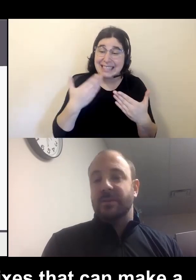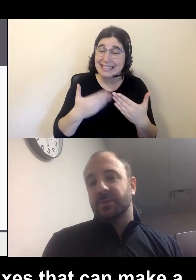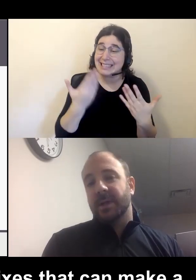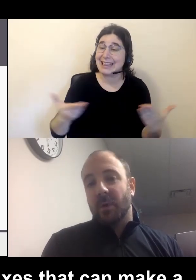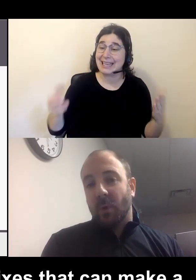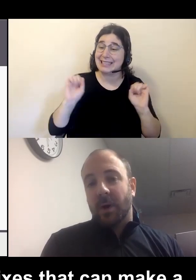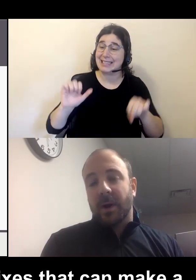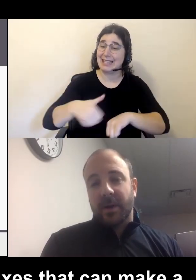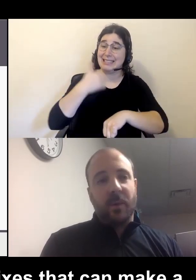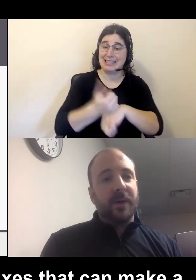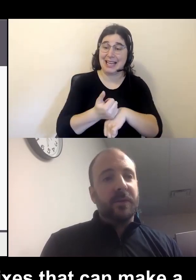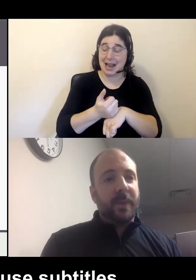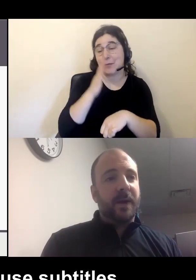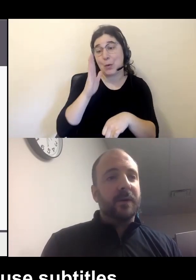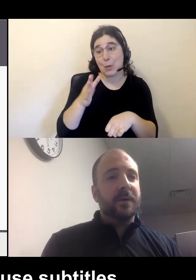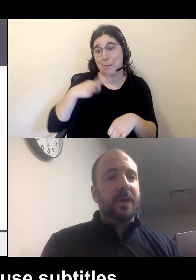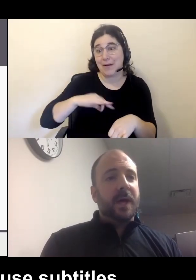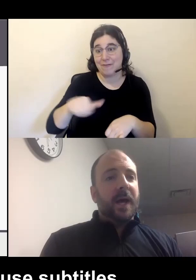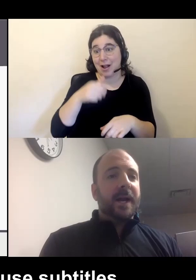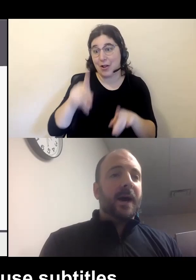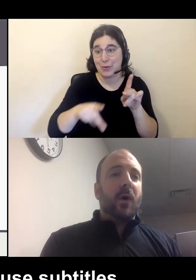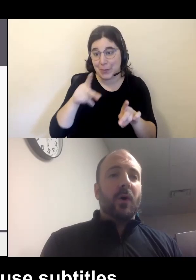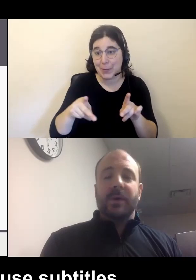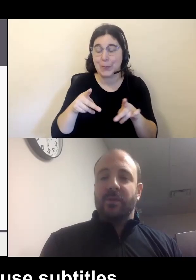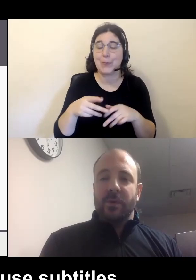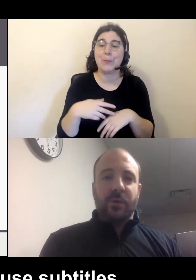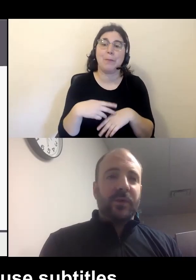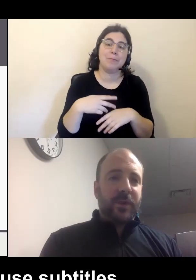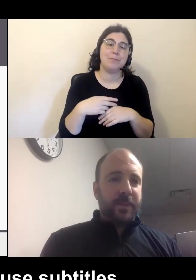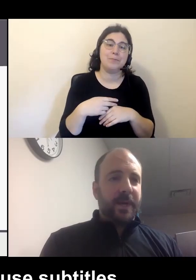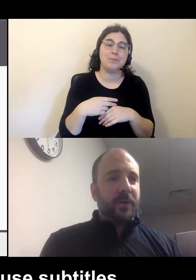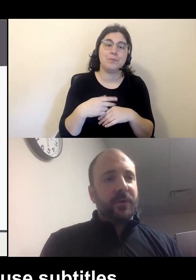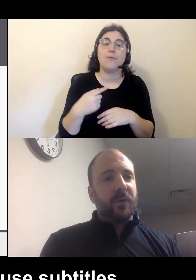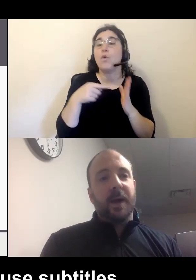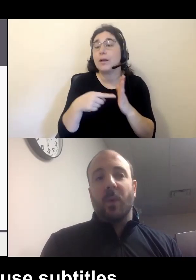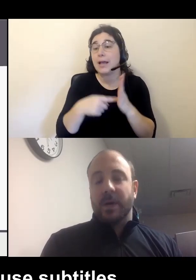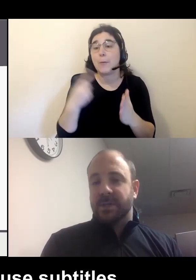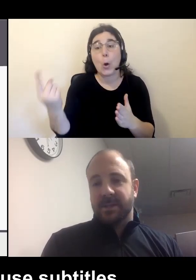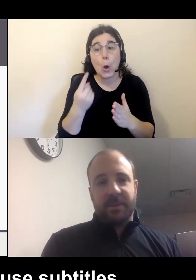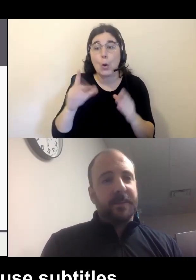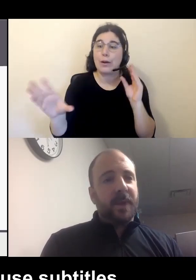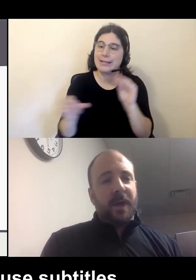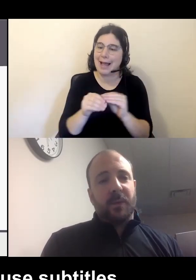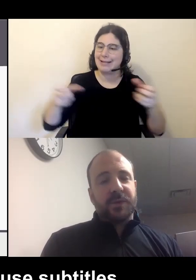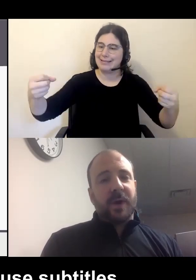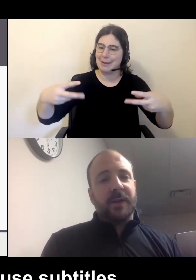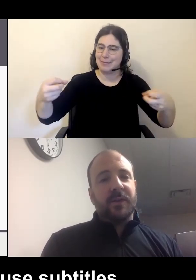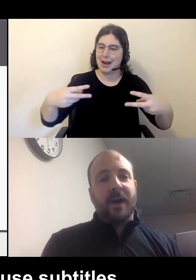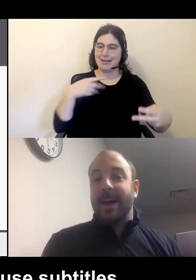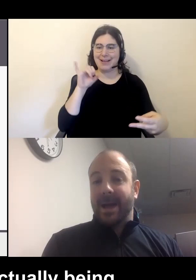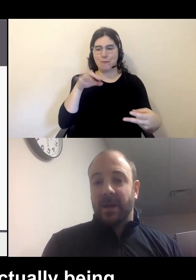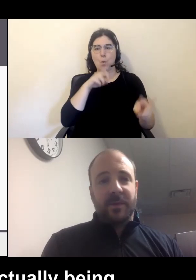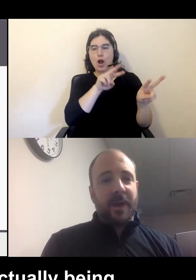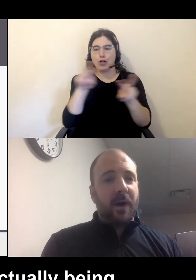may be visually or otherwise impaired. I now always use subtitles when I'm watching something and will try and